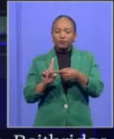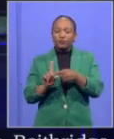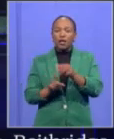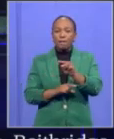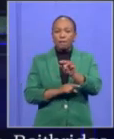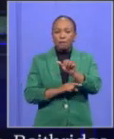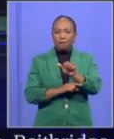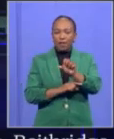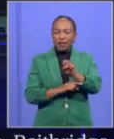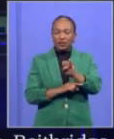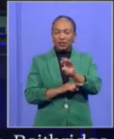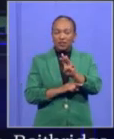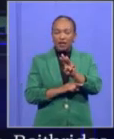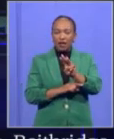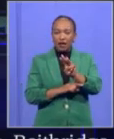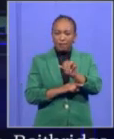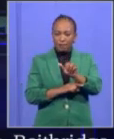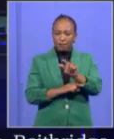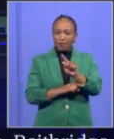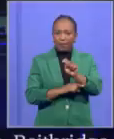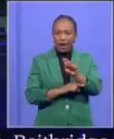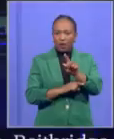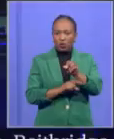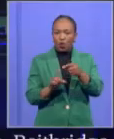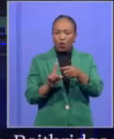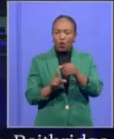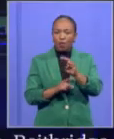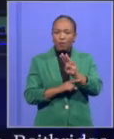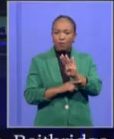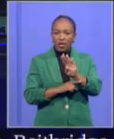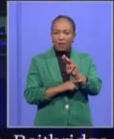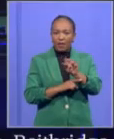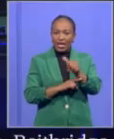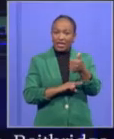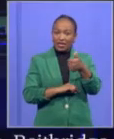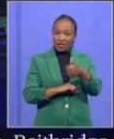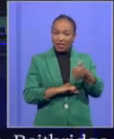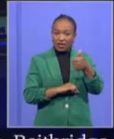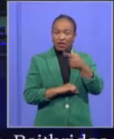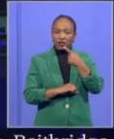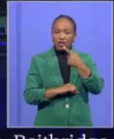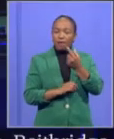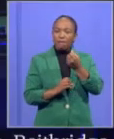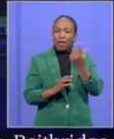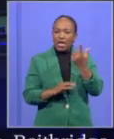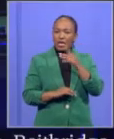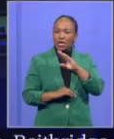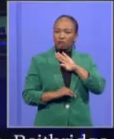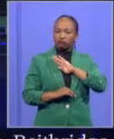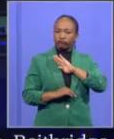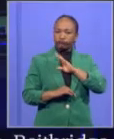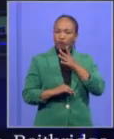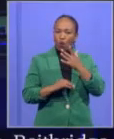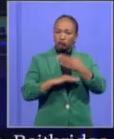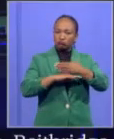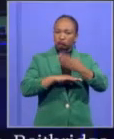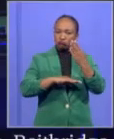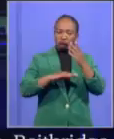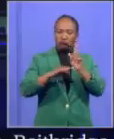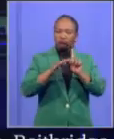fetang sekete ba seng ba tshwerwe ka mora ho leka ho tshela le diboho la Beitbridge Musina provinseng ya Limpopo ntle le molao mafelong a